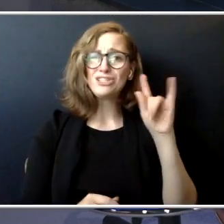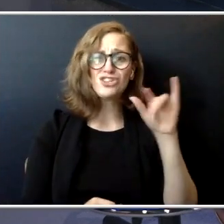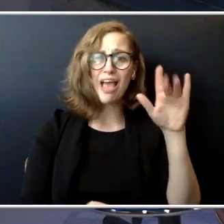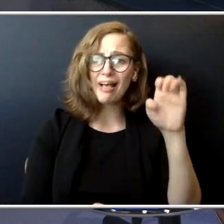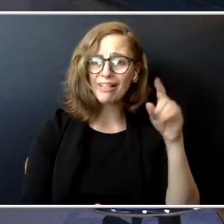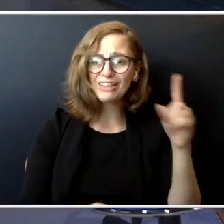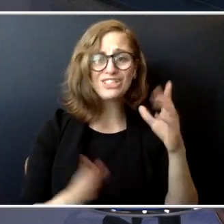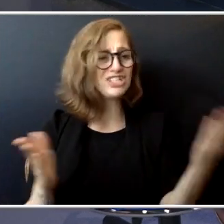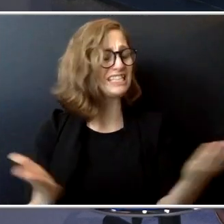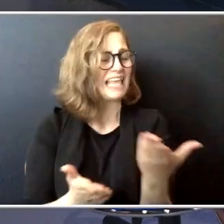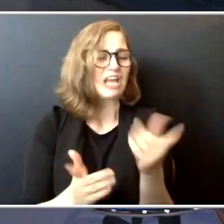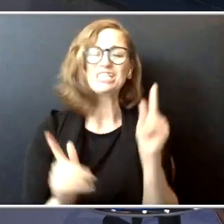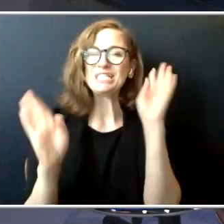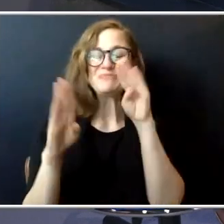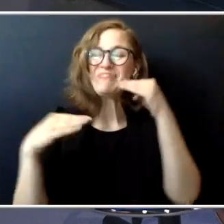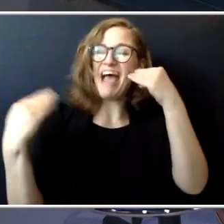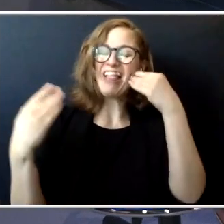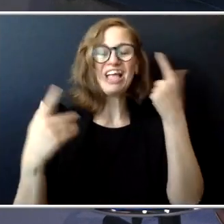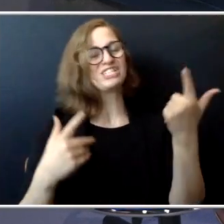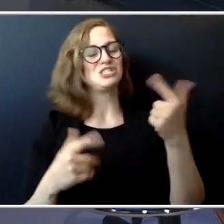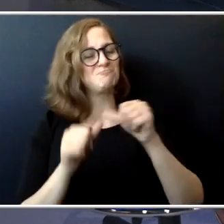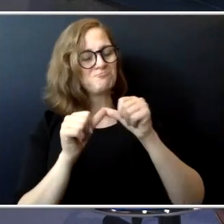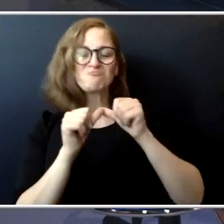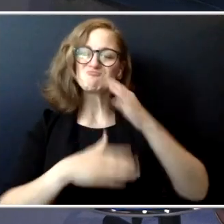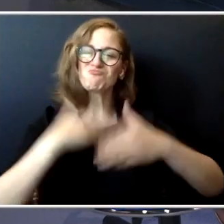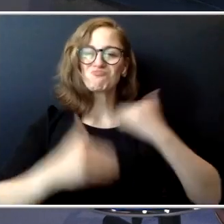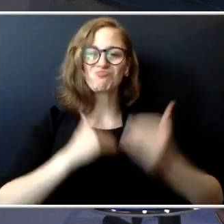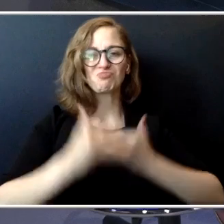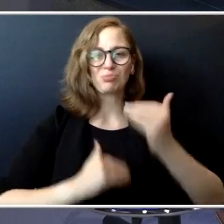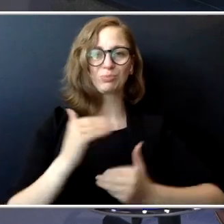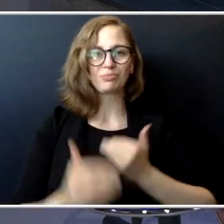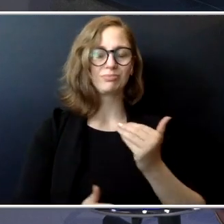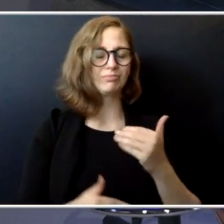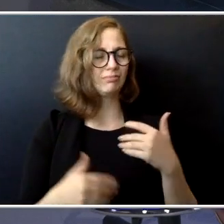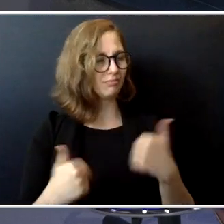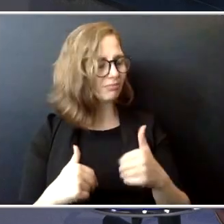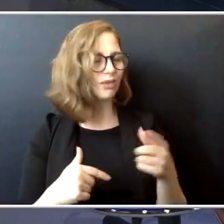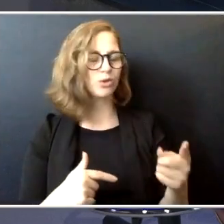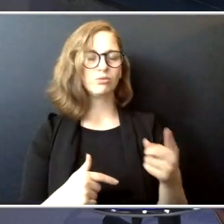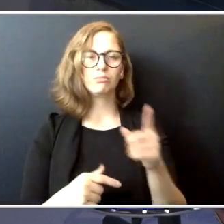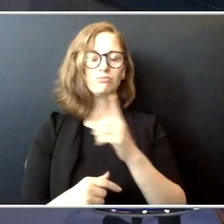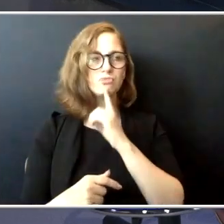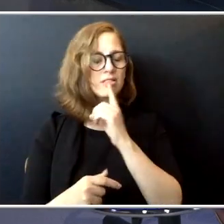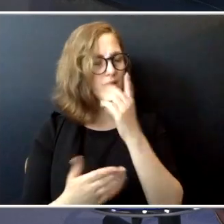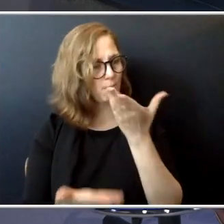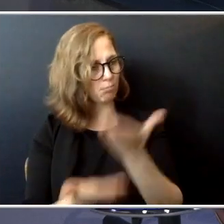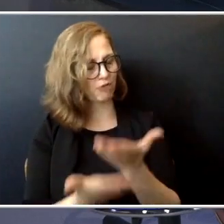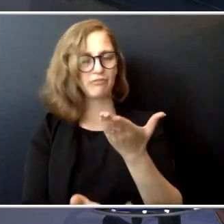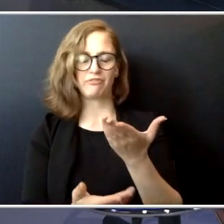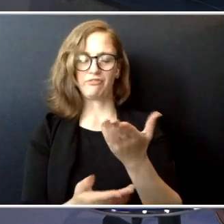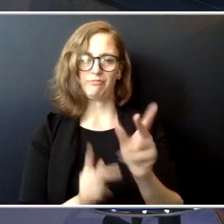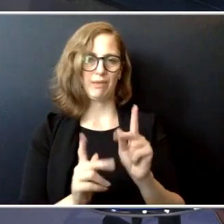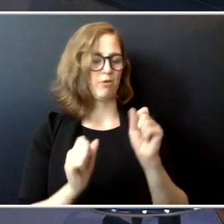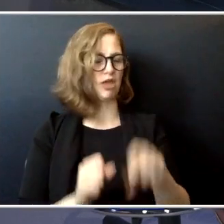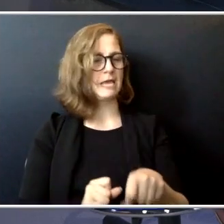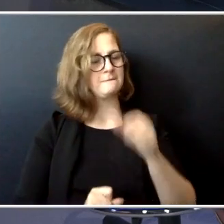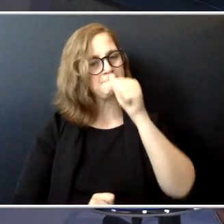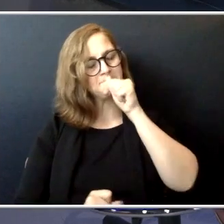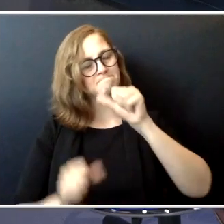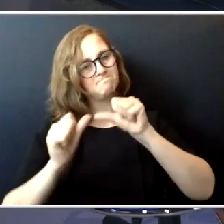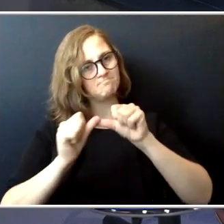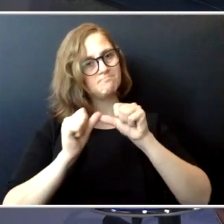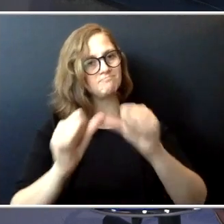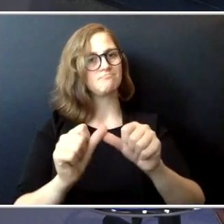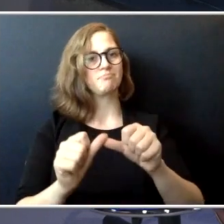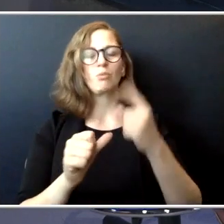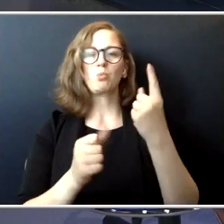getting through it. So you are a true testament to how people can just forge ahead. One of the things that is so important to you is your voice. We talked about that at